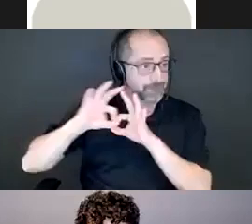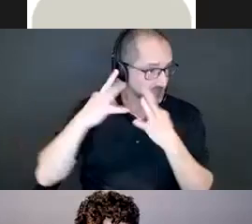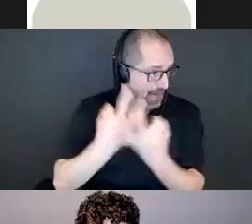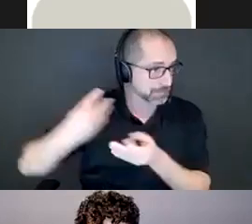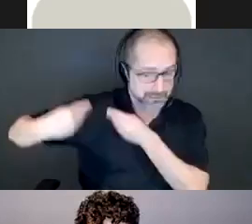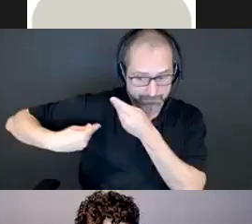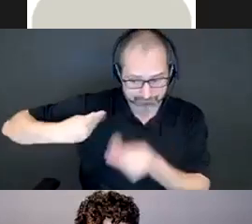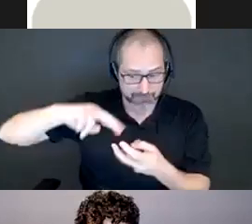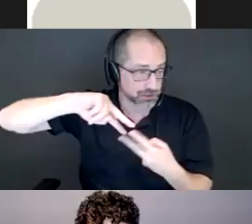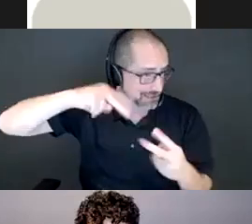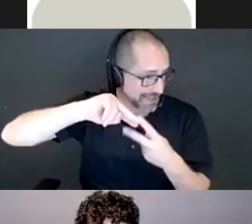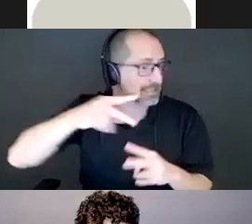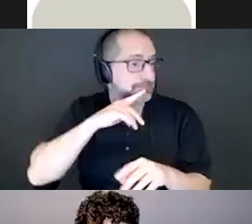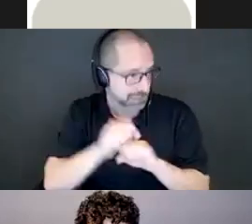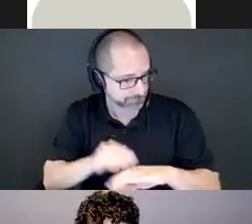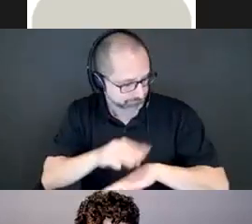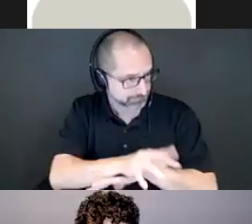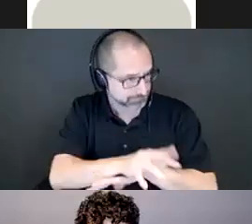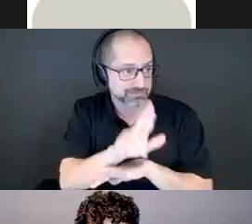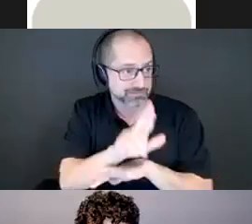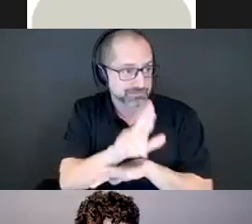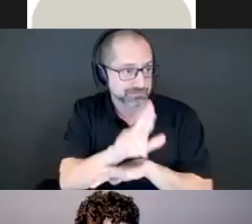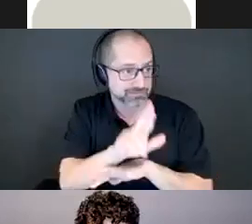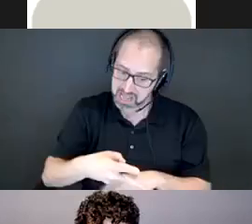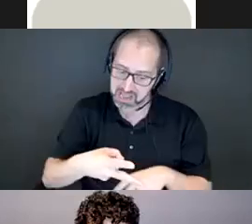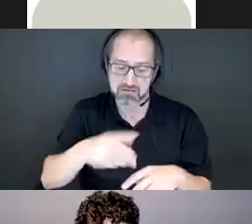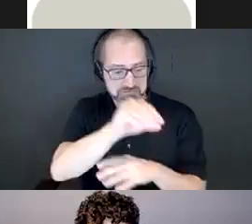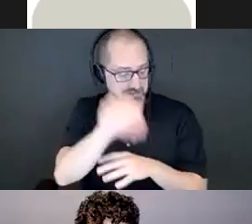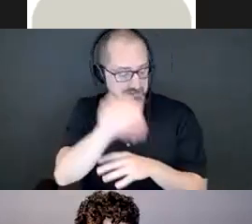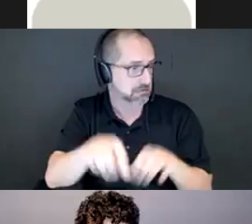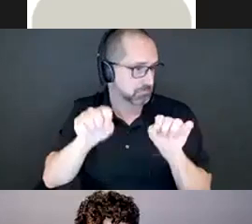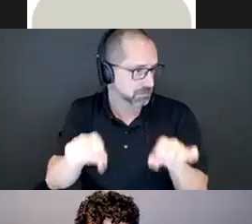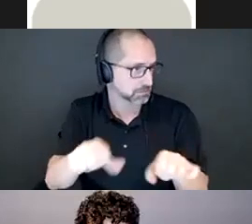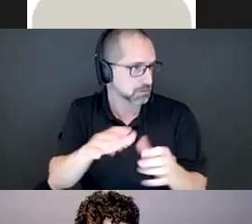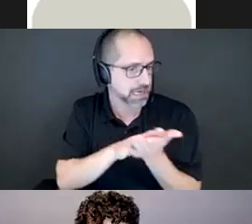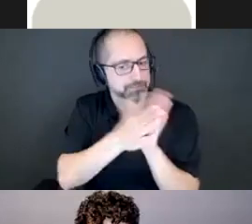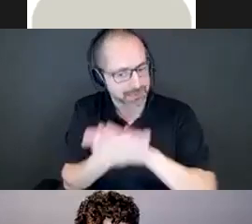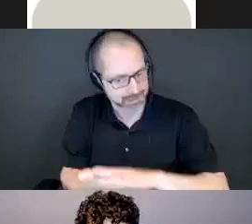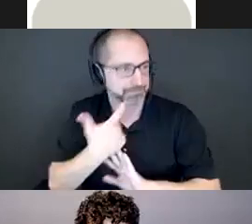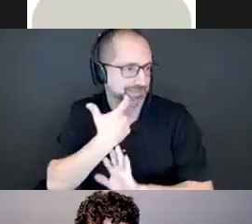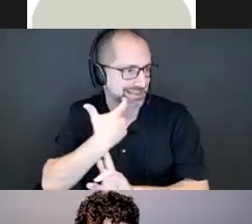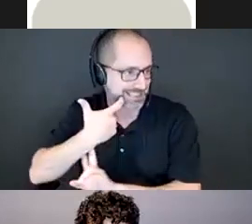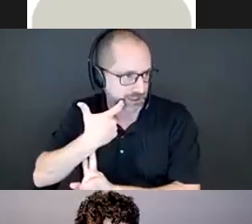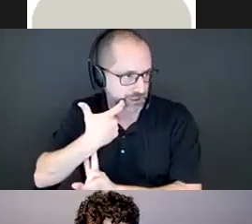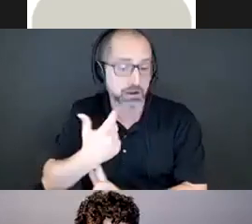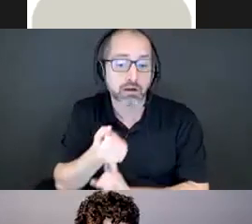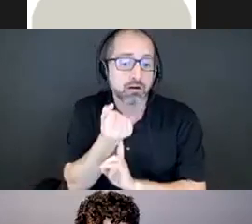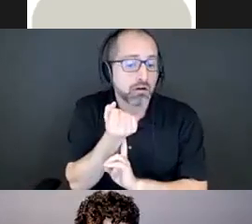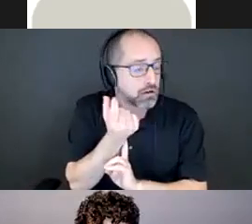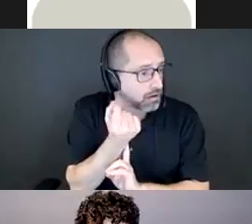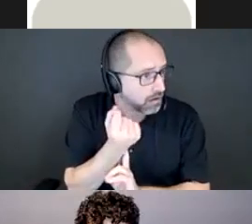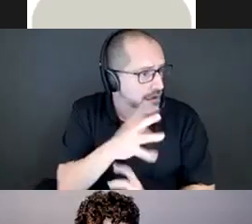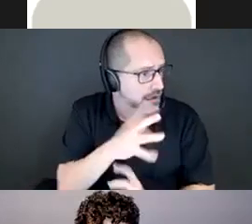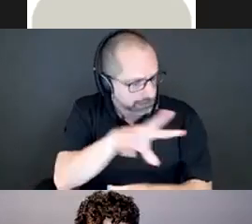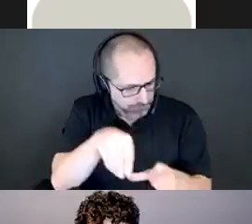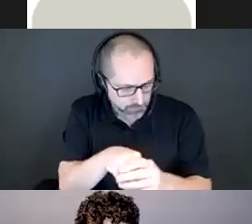of the likelihood that an individual will develop an addiction. But it does involve changes in the functioning of the brain